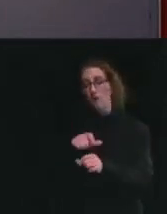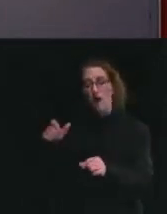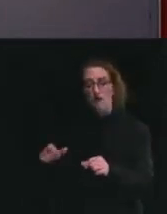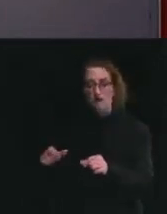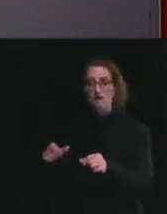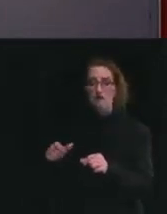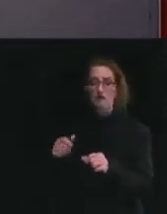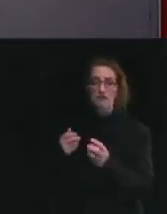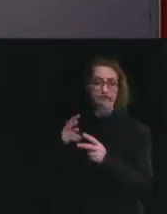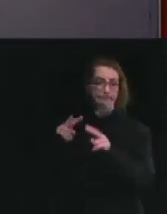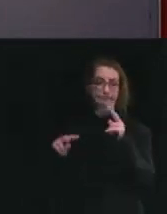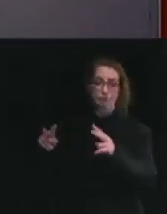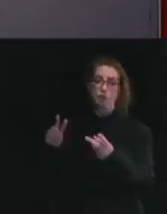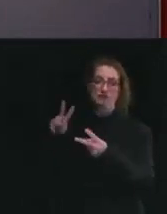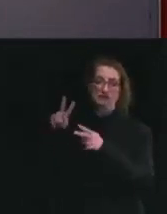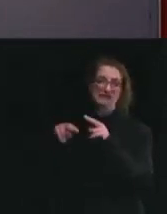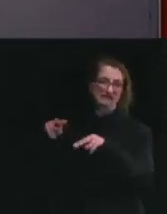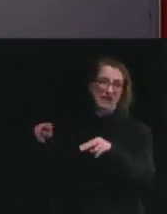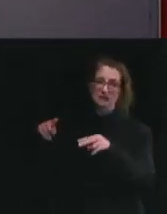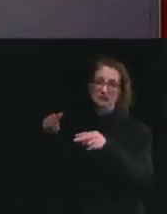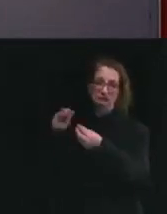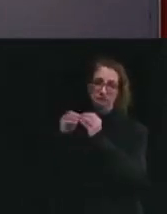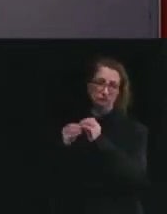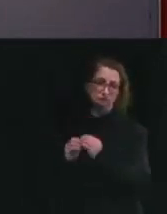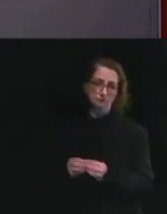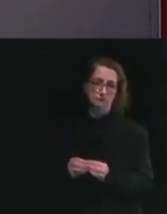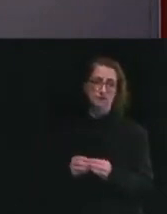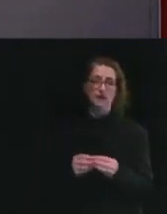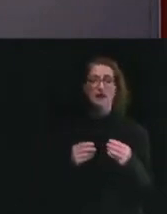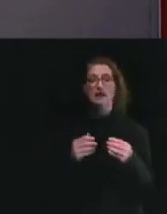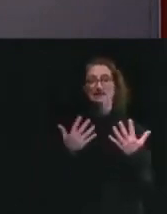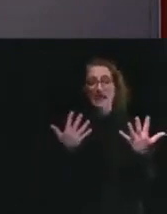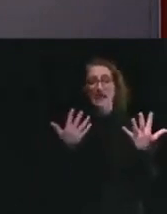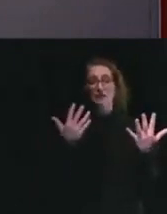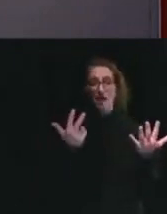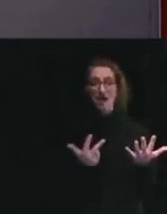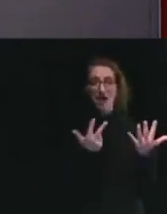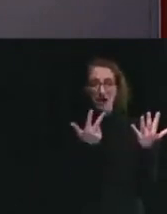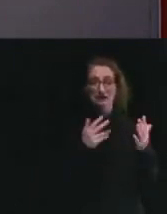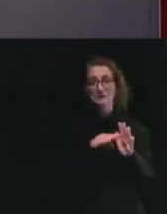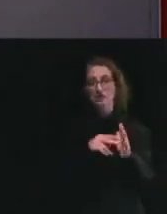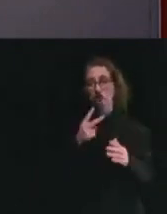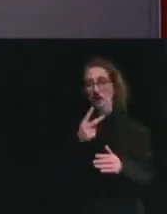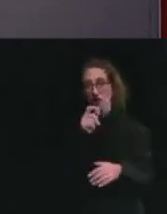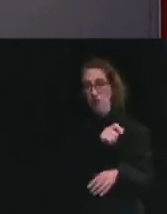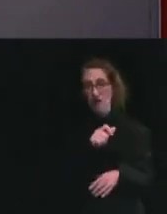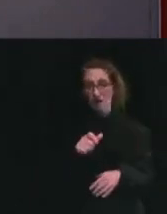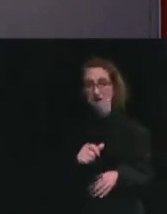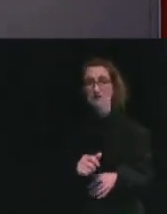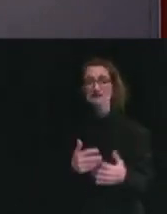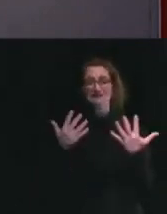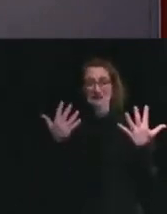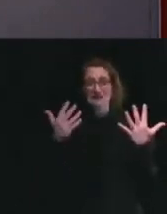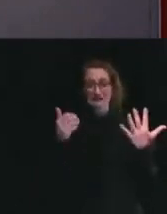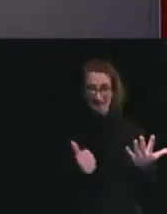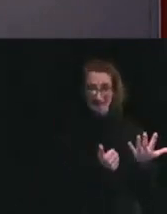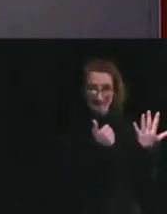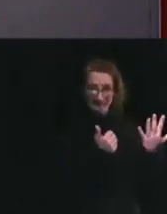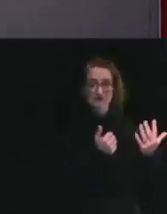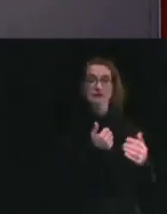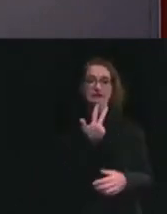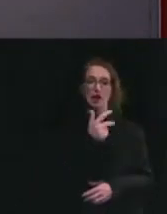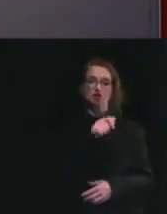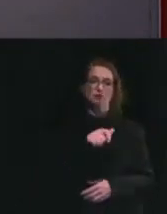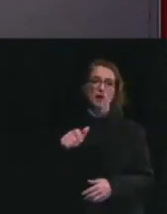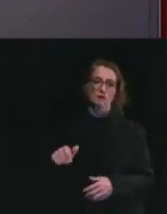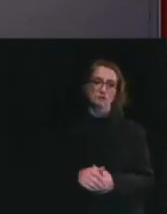as the disciplines in which one conducted these fields. 8 out of 10 worked in at least 2 fields, and 6 out of 10 in at least